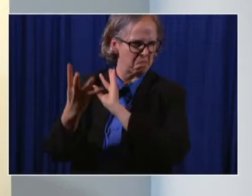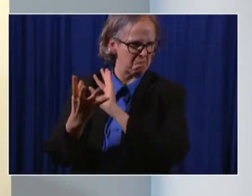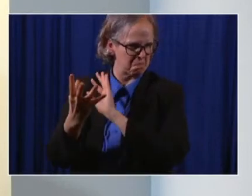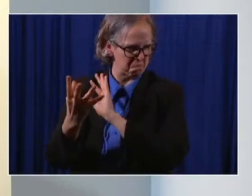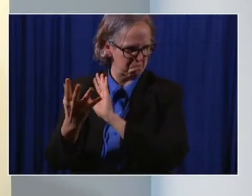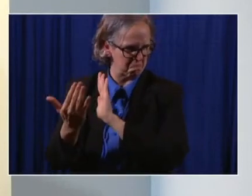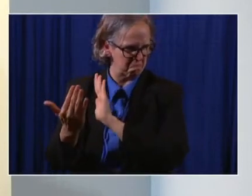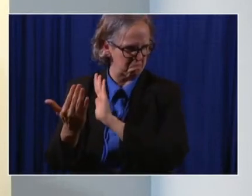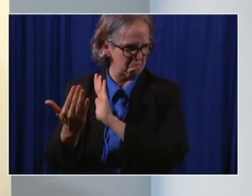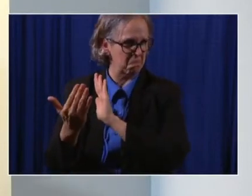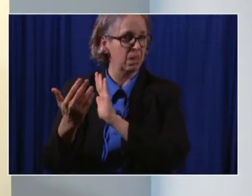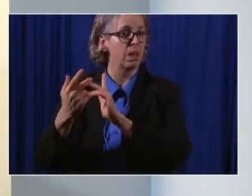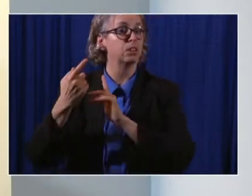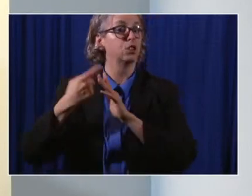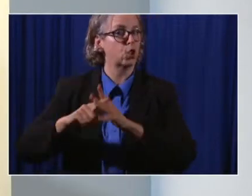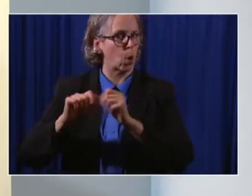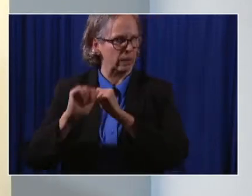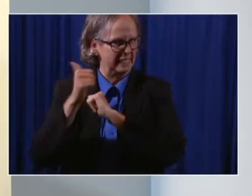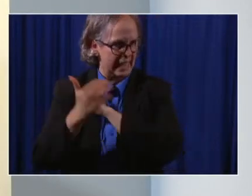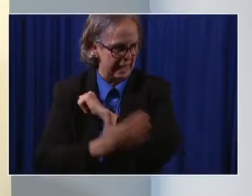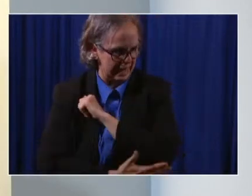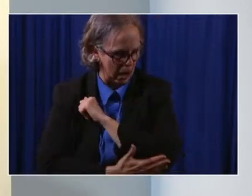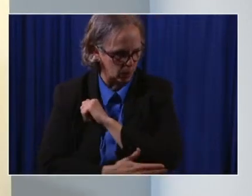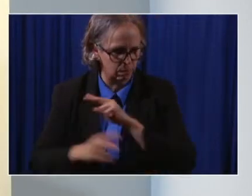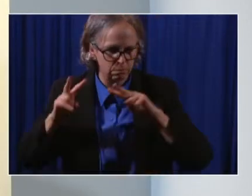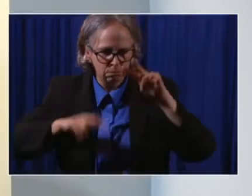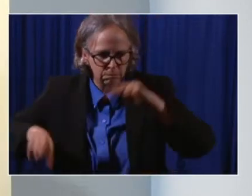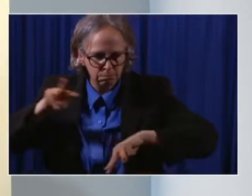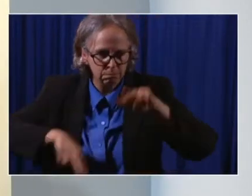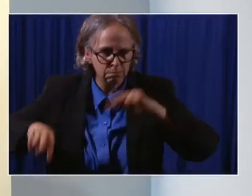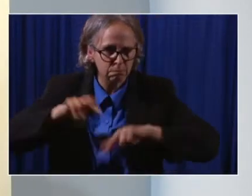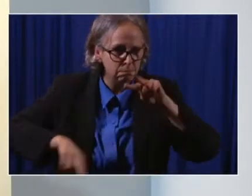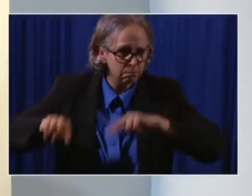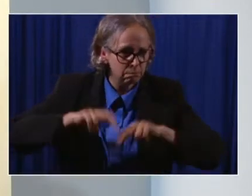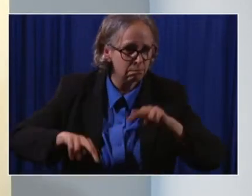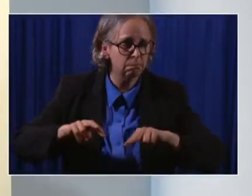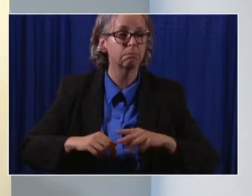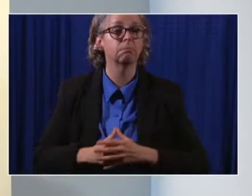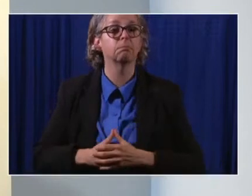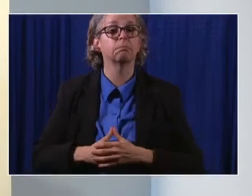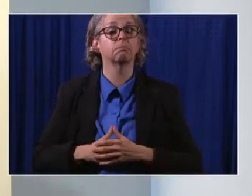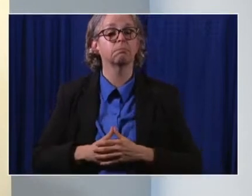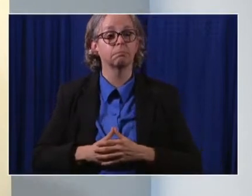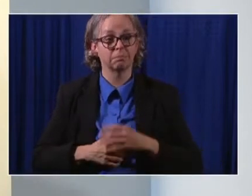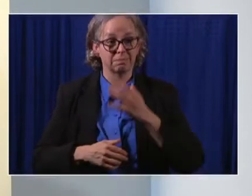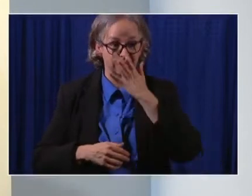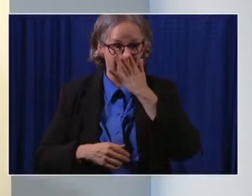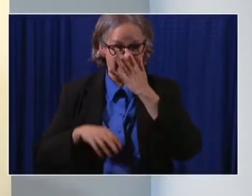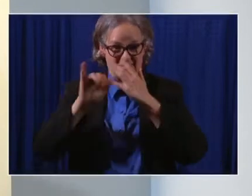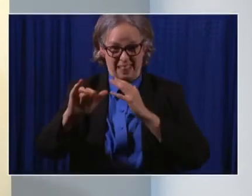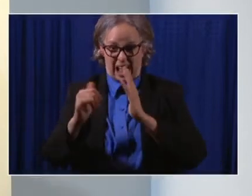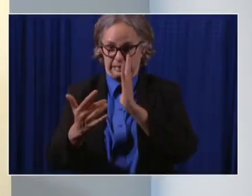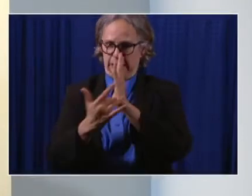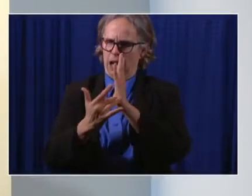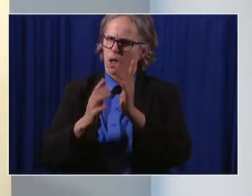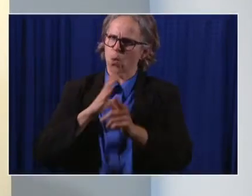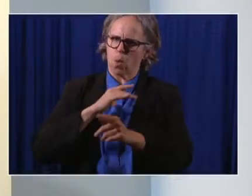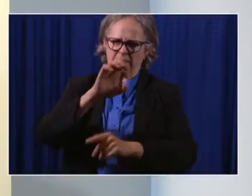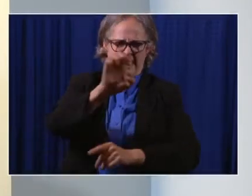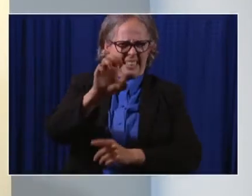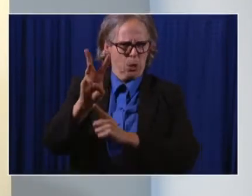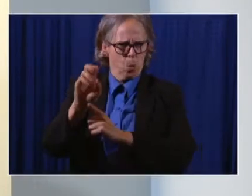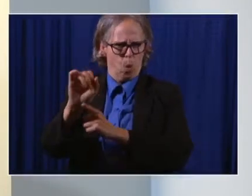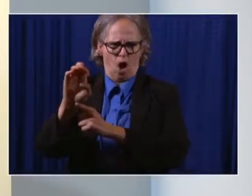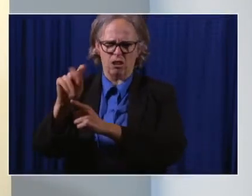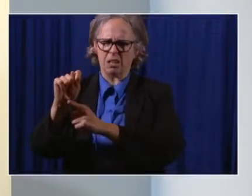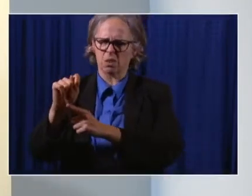and it's worth noting, it's worth emphasizing again, this process, this technology, we will take care of the technology side of the